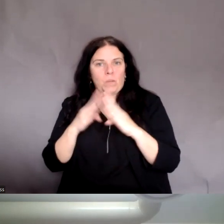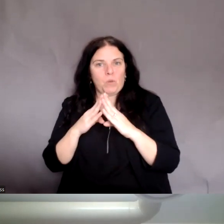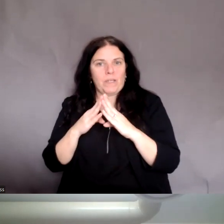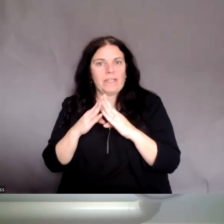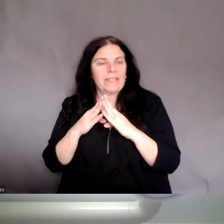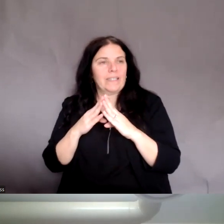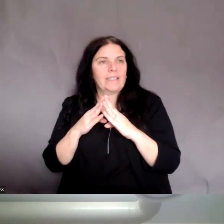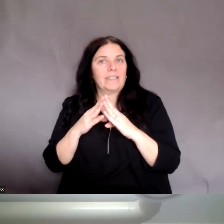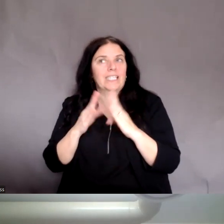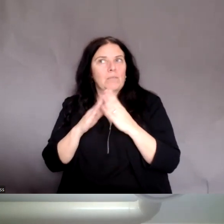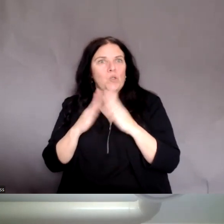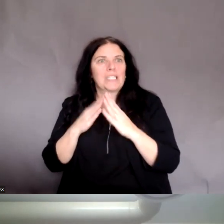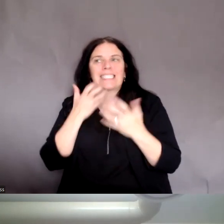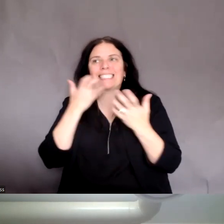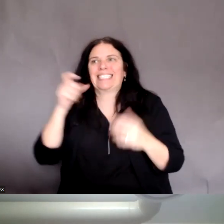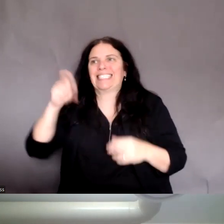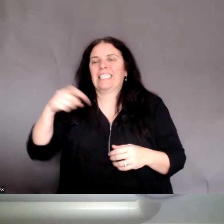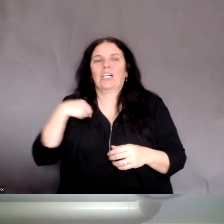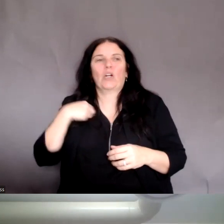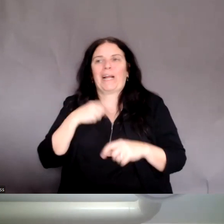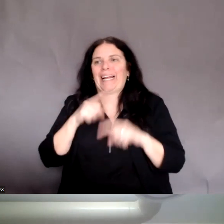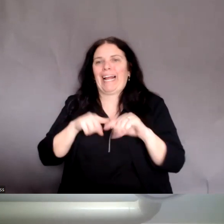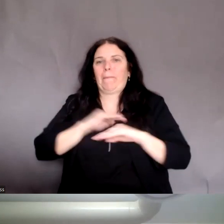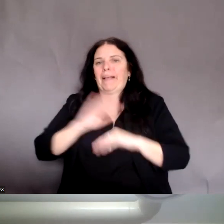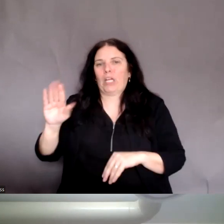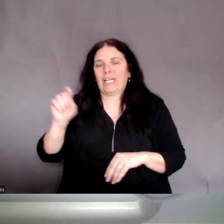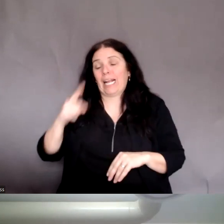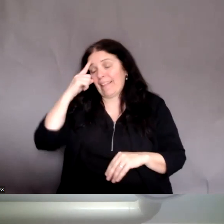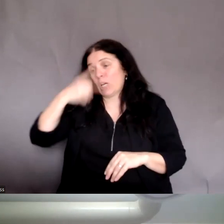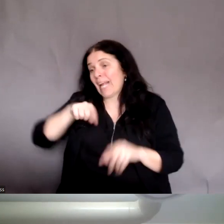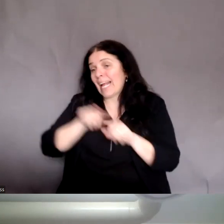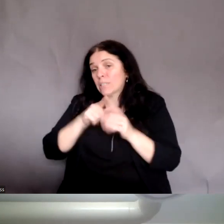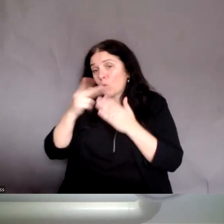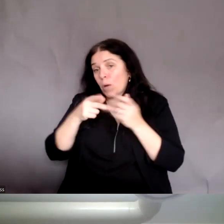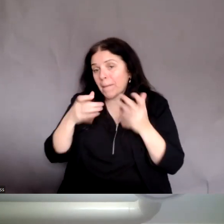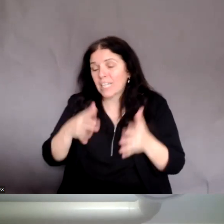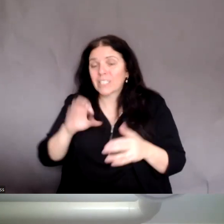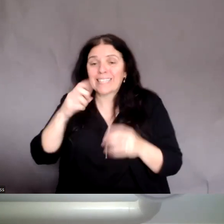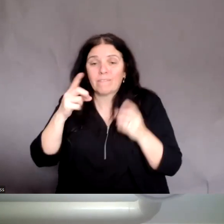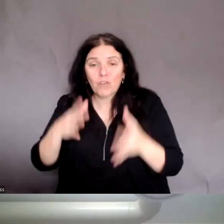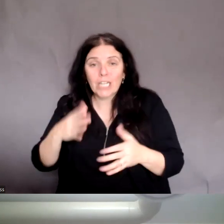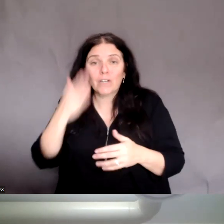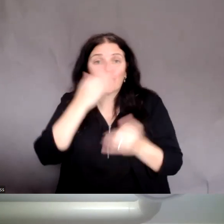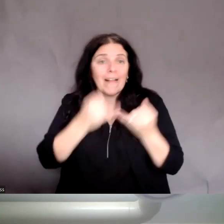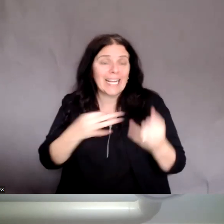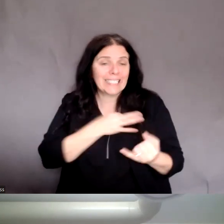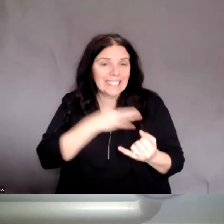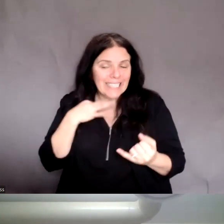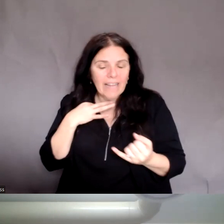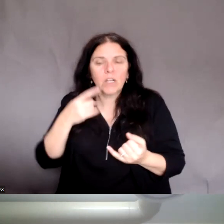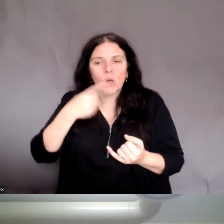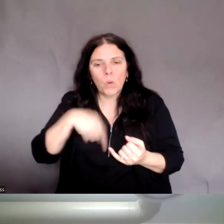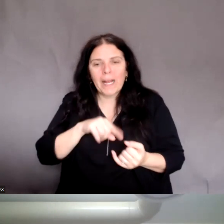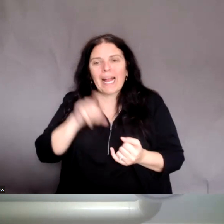meet. And I think, you know, as program managers, executive directors, and frontline staff, we have